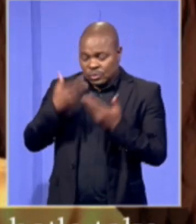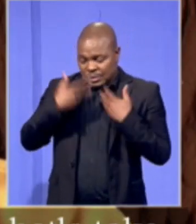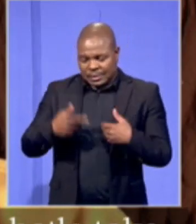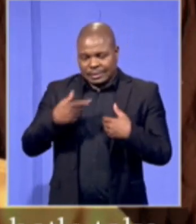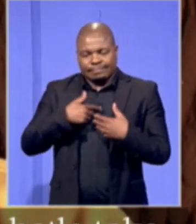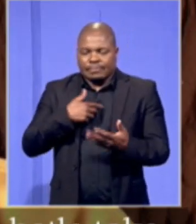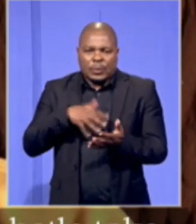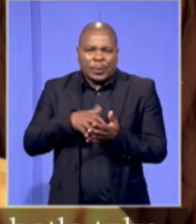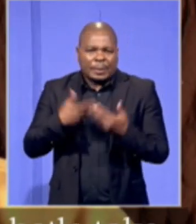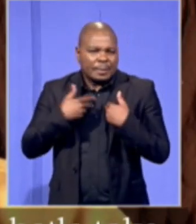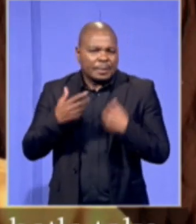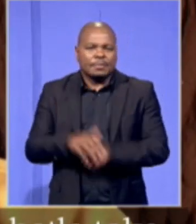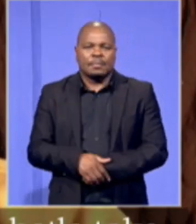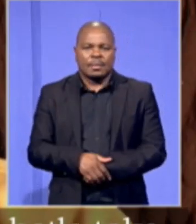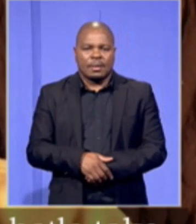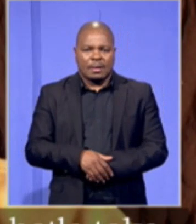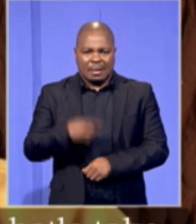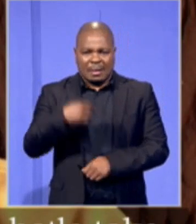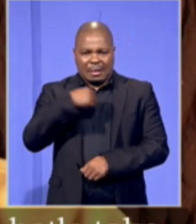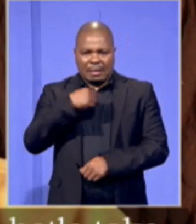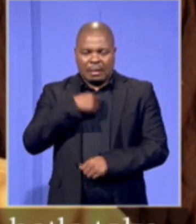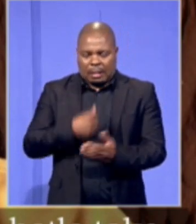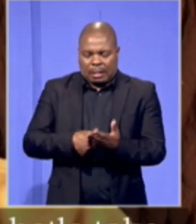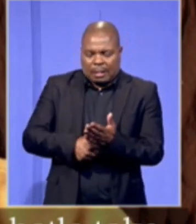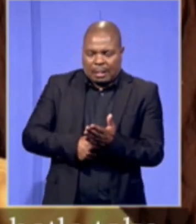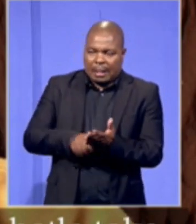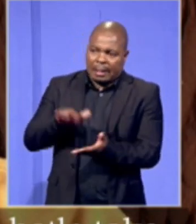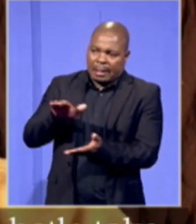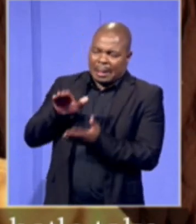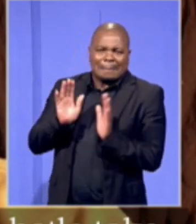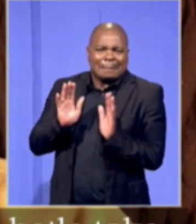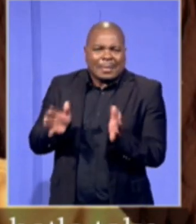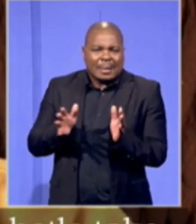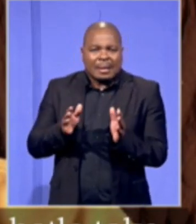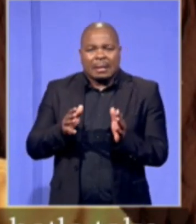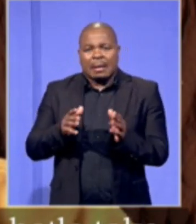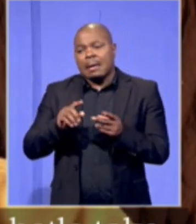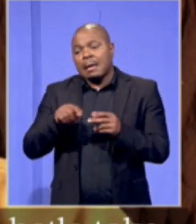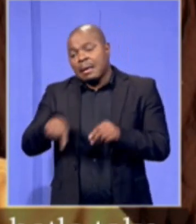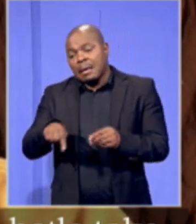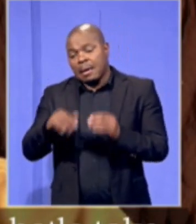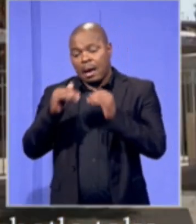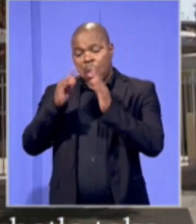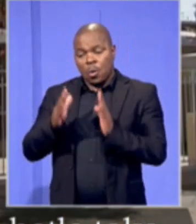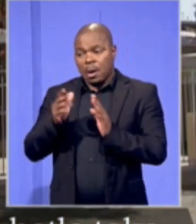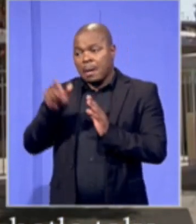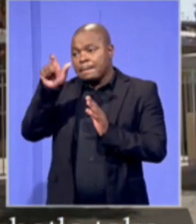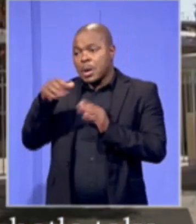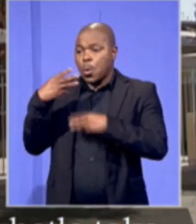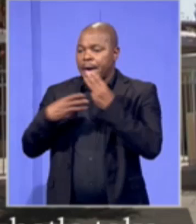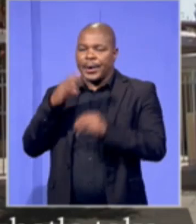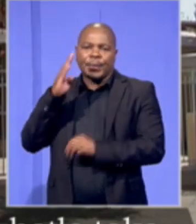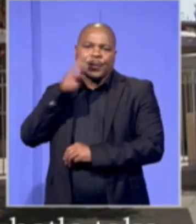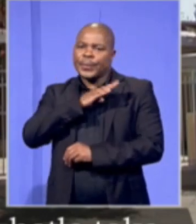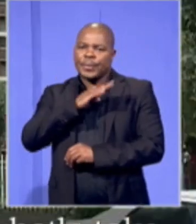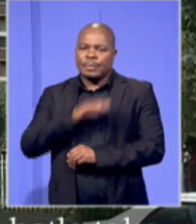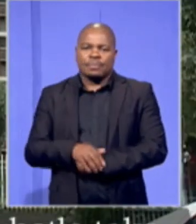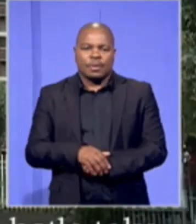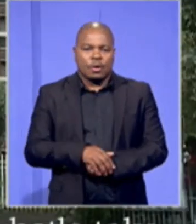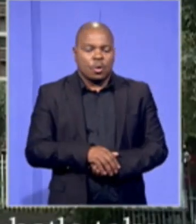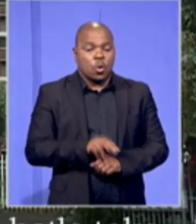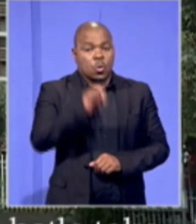yana ke tshela ka grant ga gona opo o bereka mo lelapeng le. Lefapha la pholo mo Northern Cape la